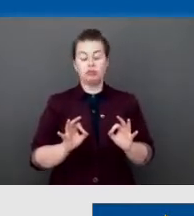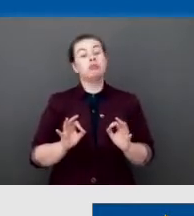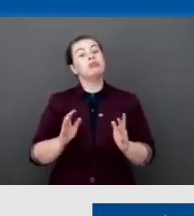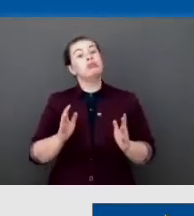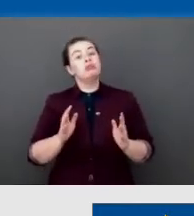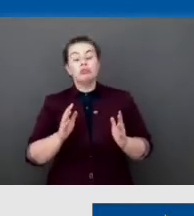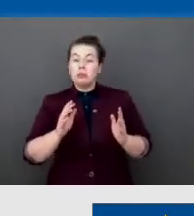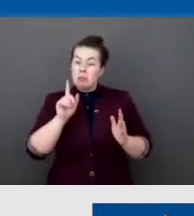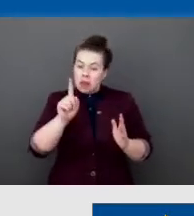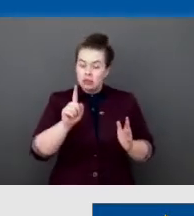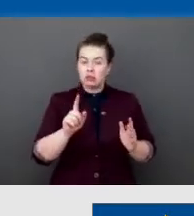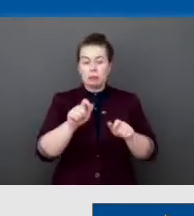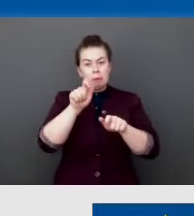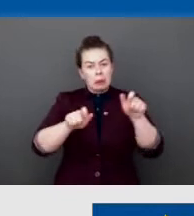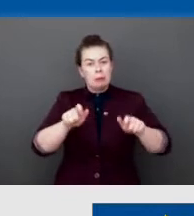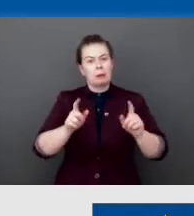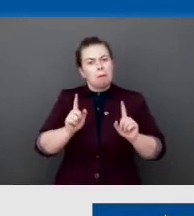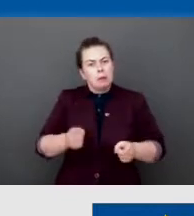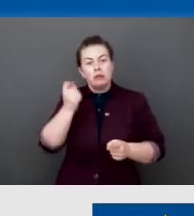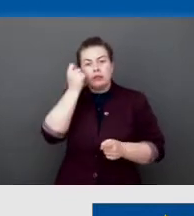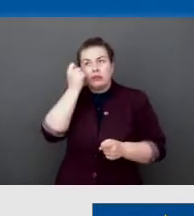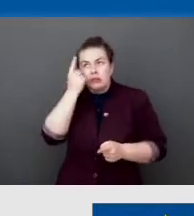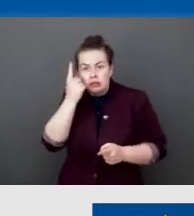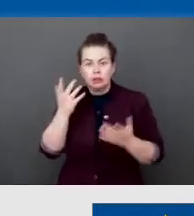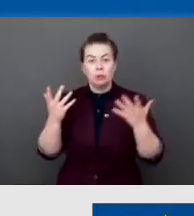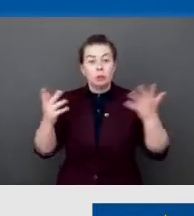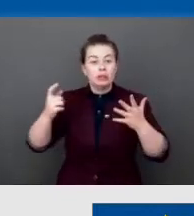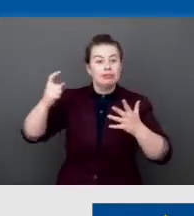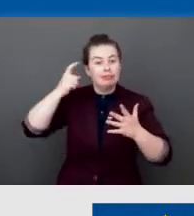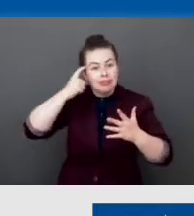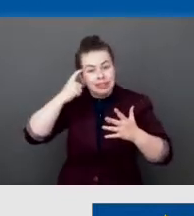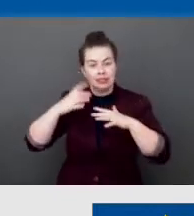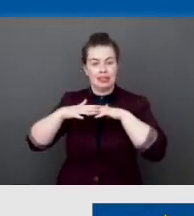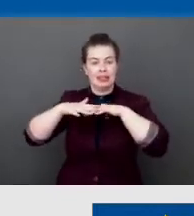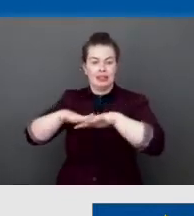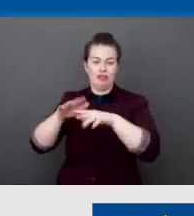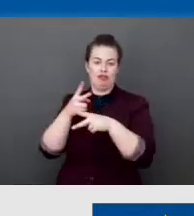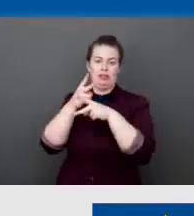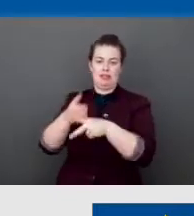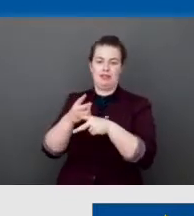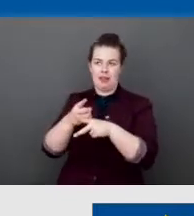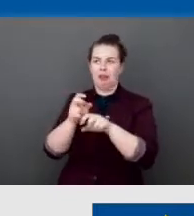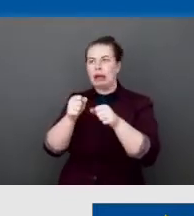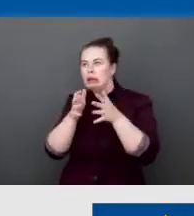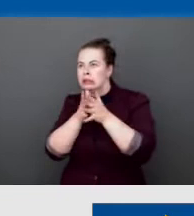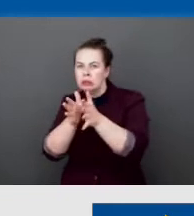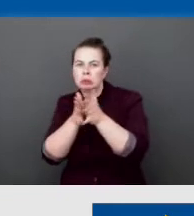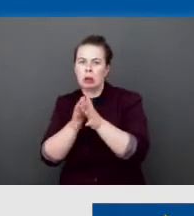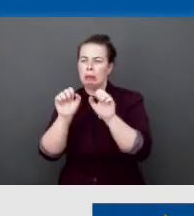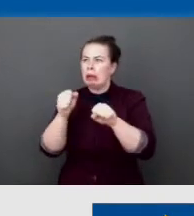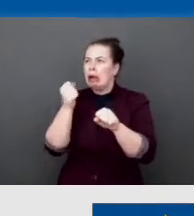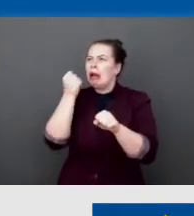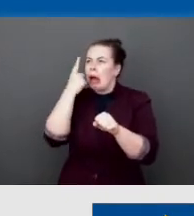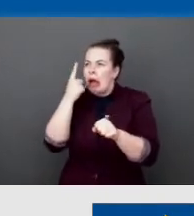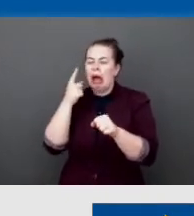and better understand integrated care programs, definitions must be used and discussed, and interventions must be